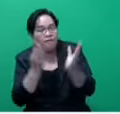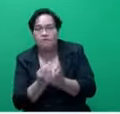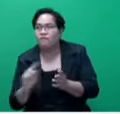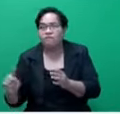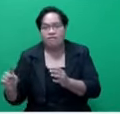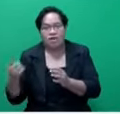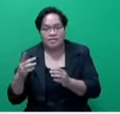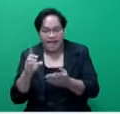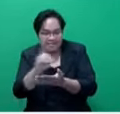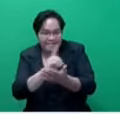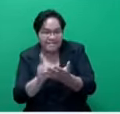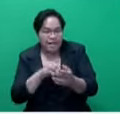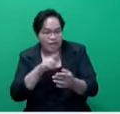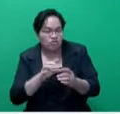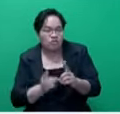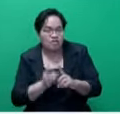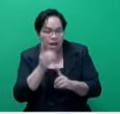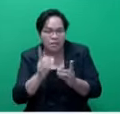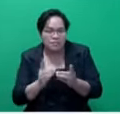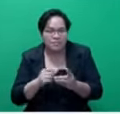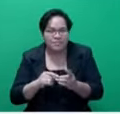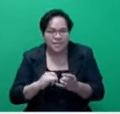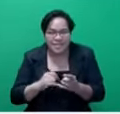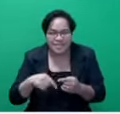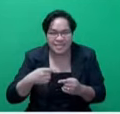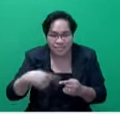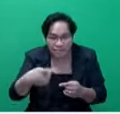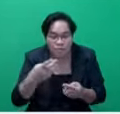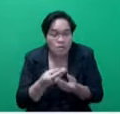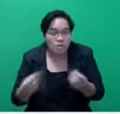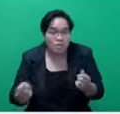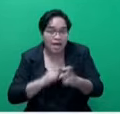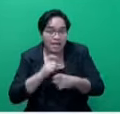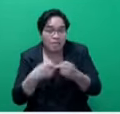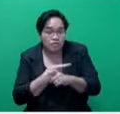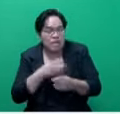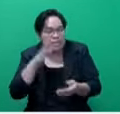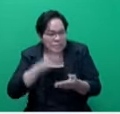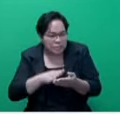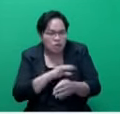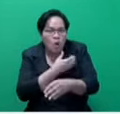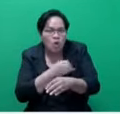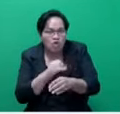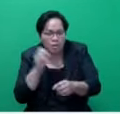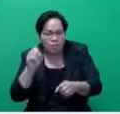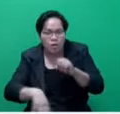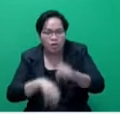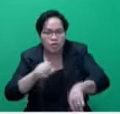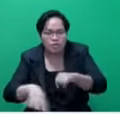is designed to develop sustainable livelihoods, mitigate climate change, and reduce ocean pollution. Supported